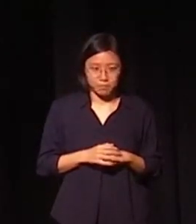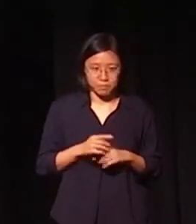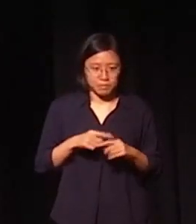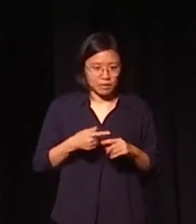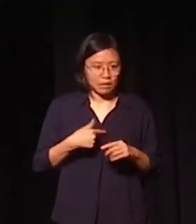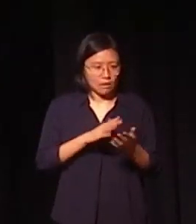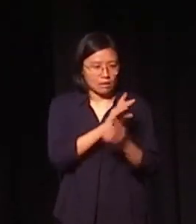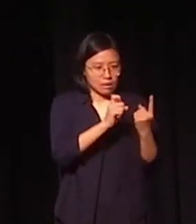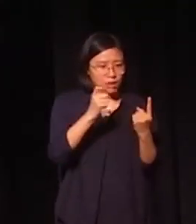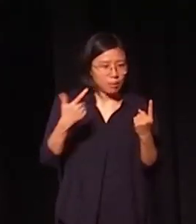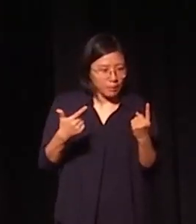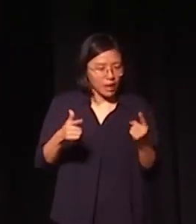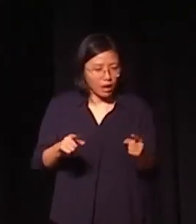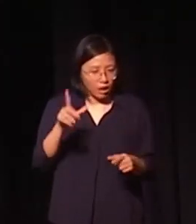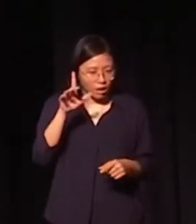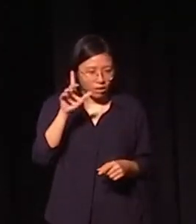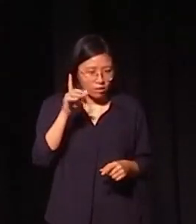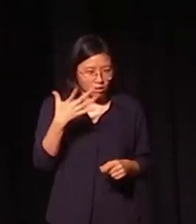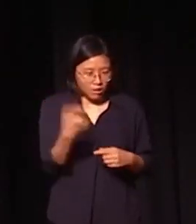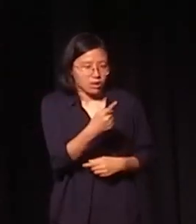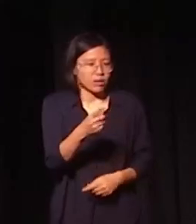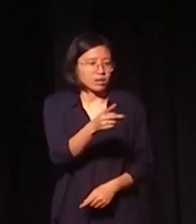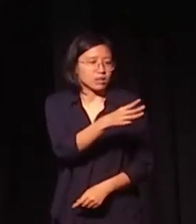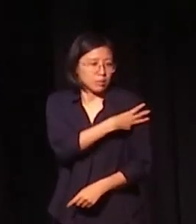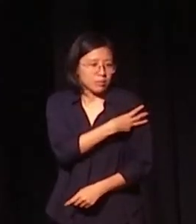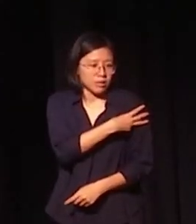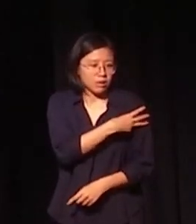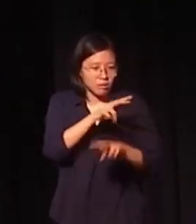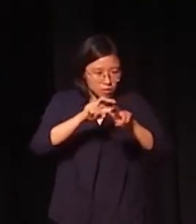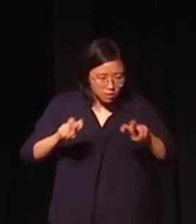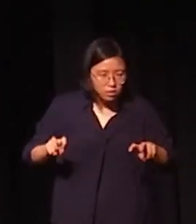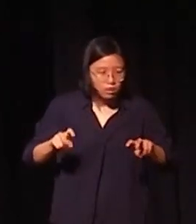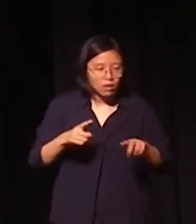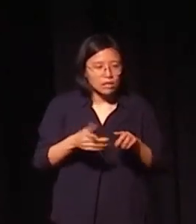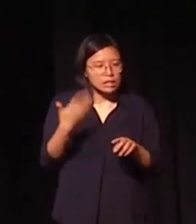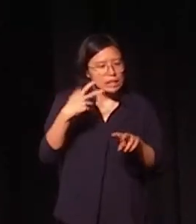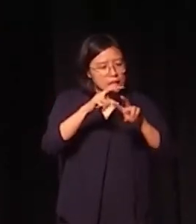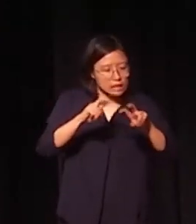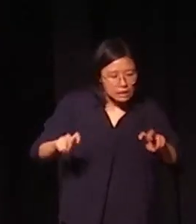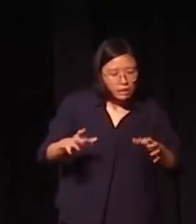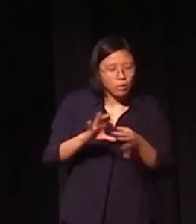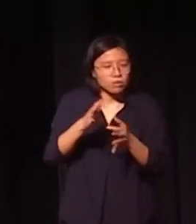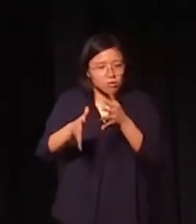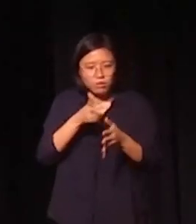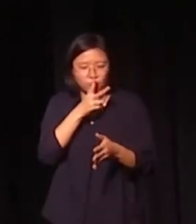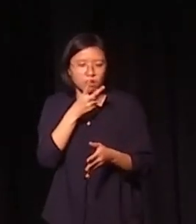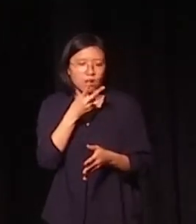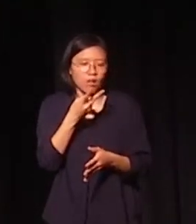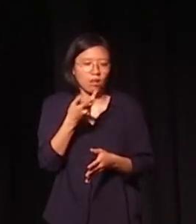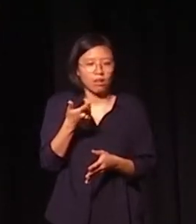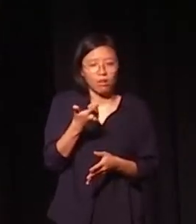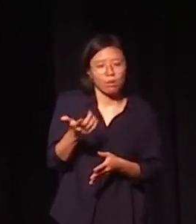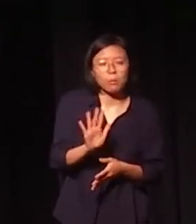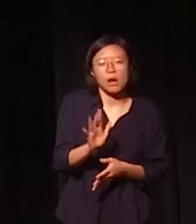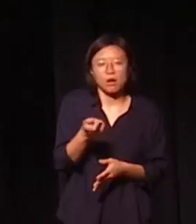in 1998, and at that time there was very little research on sign language interpreting, and